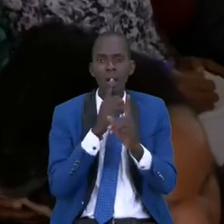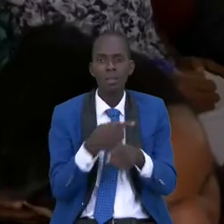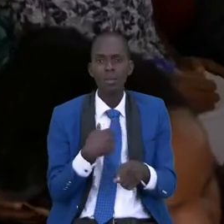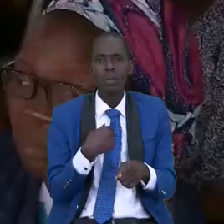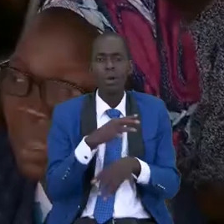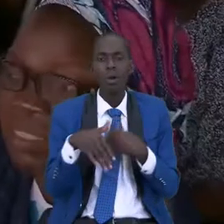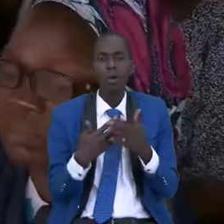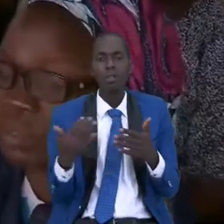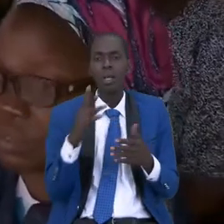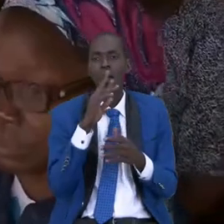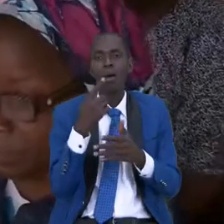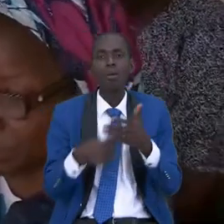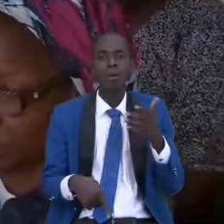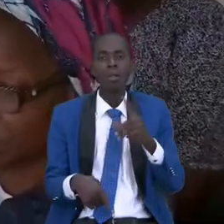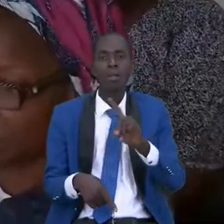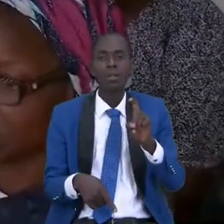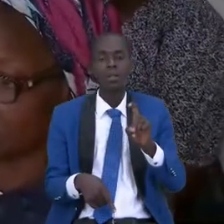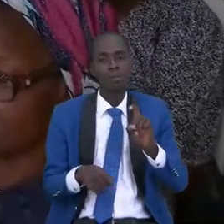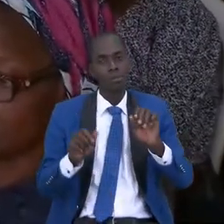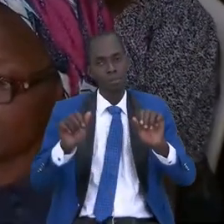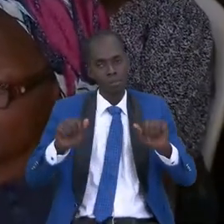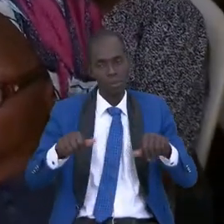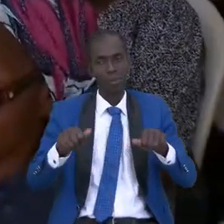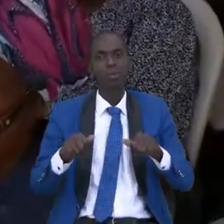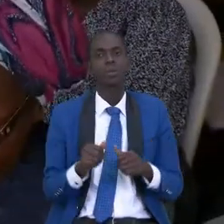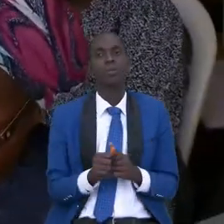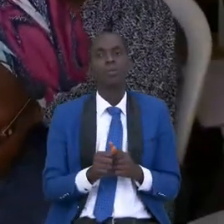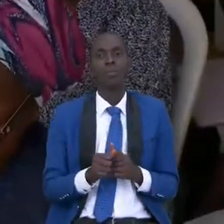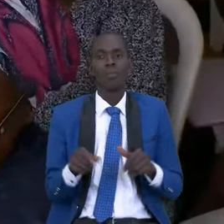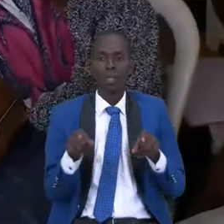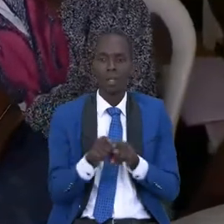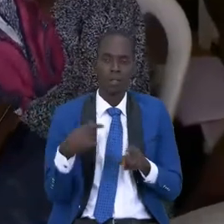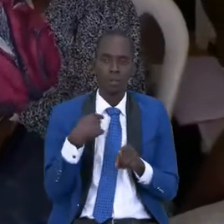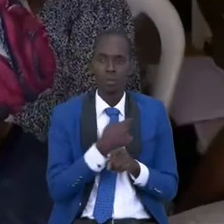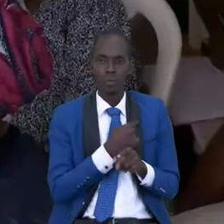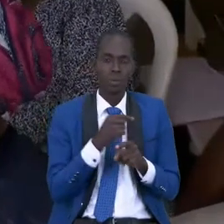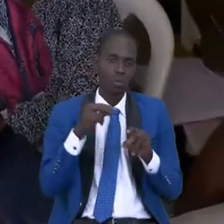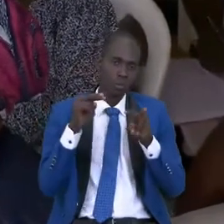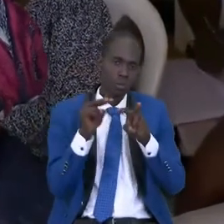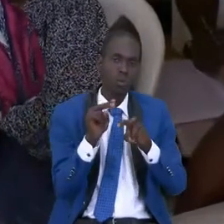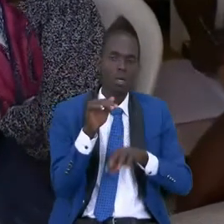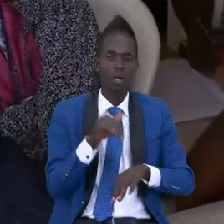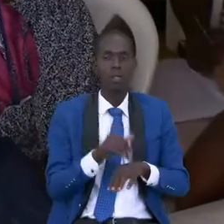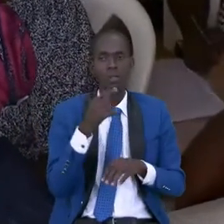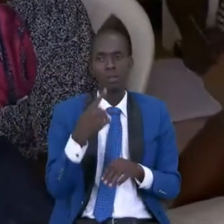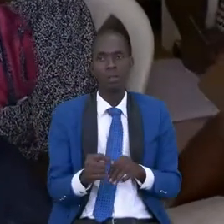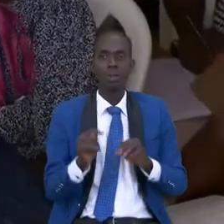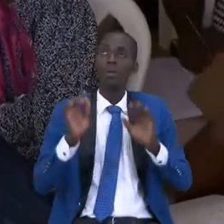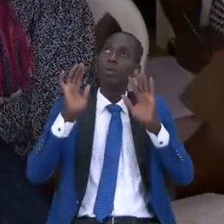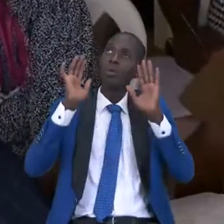Tell me. All things are possible. And as we consider the wonderful